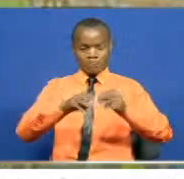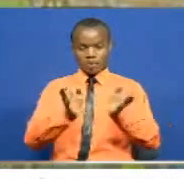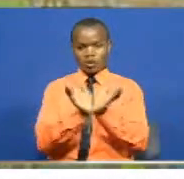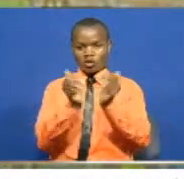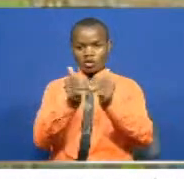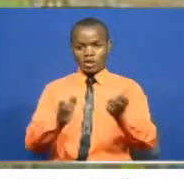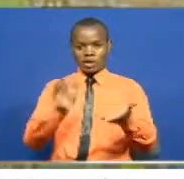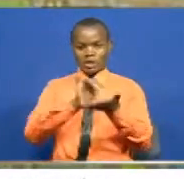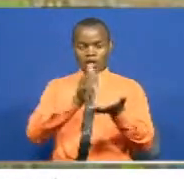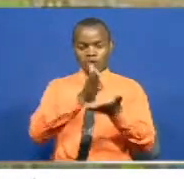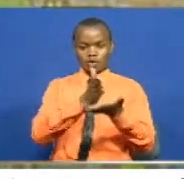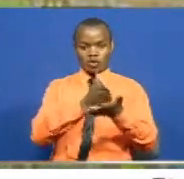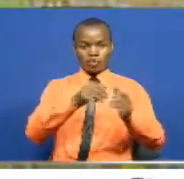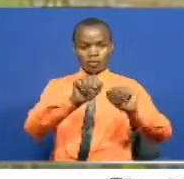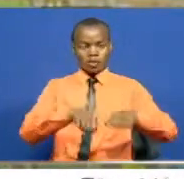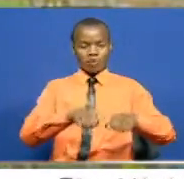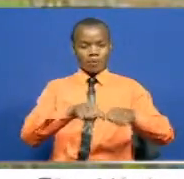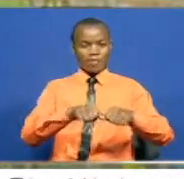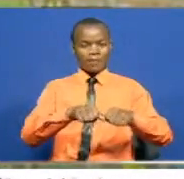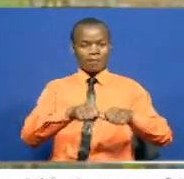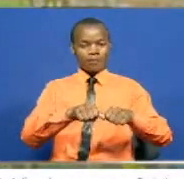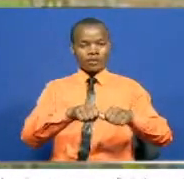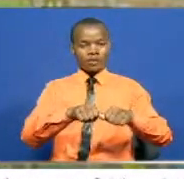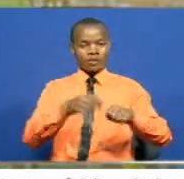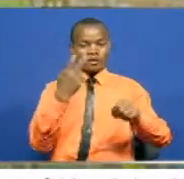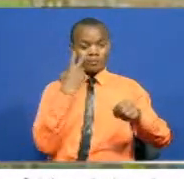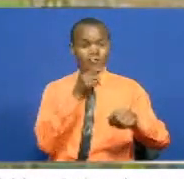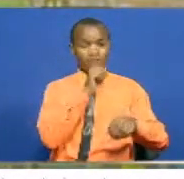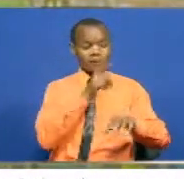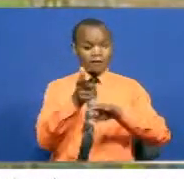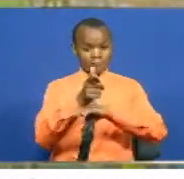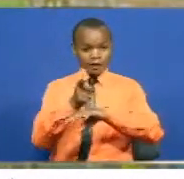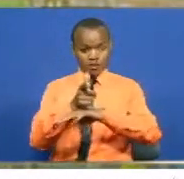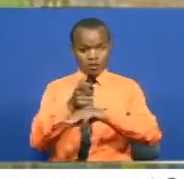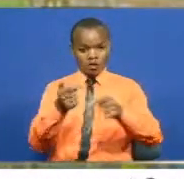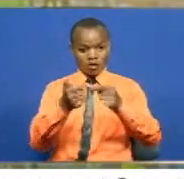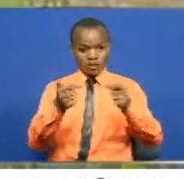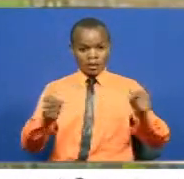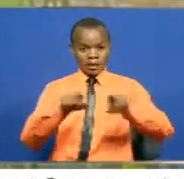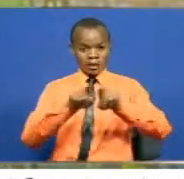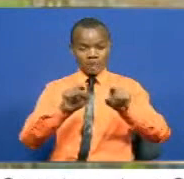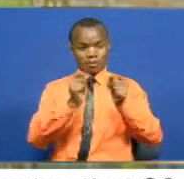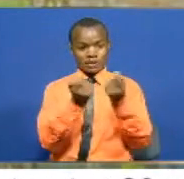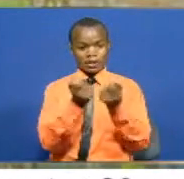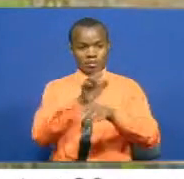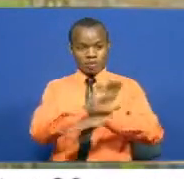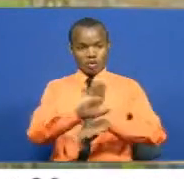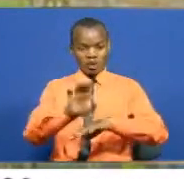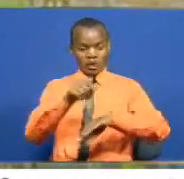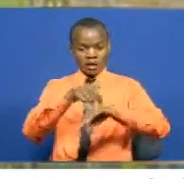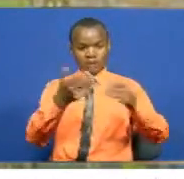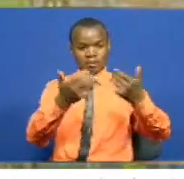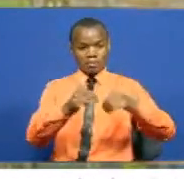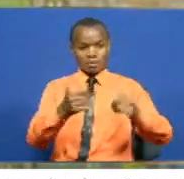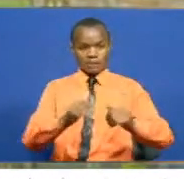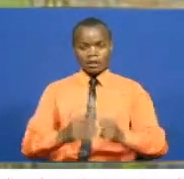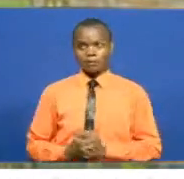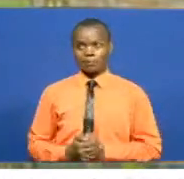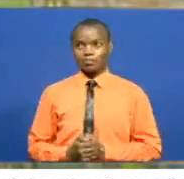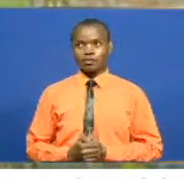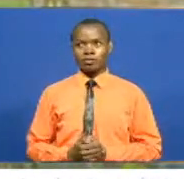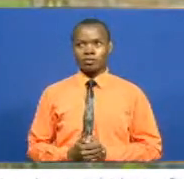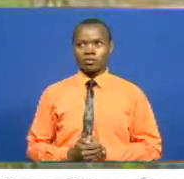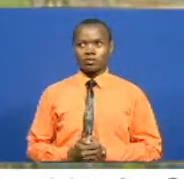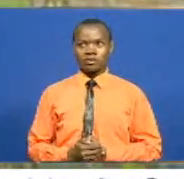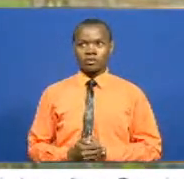given that you've got to watch videos of your opponents and also of your team as they play?